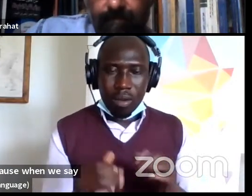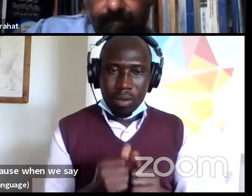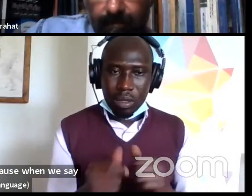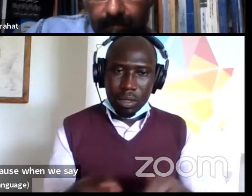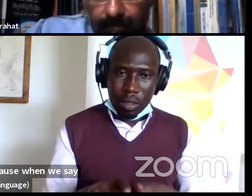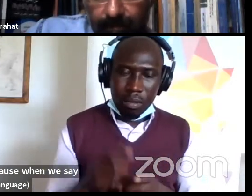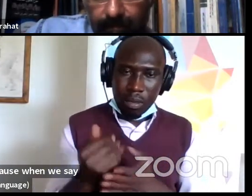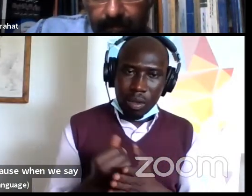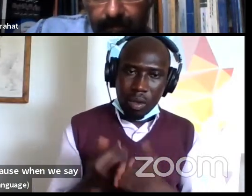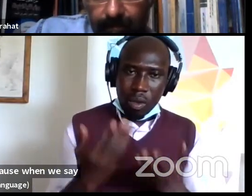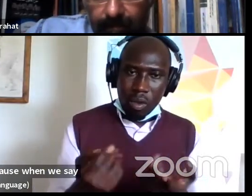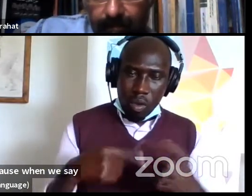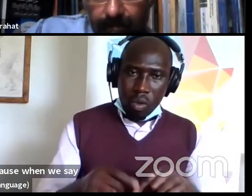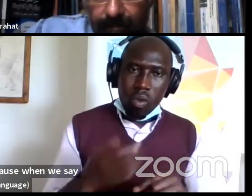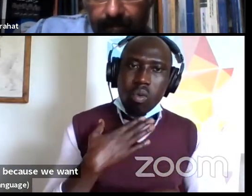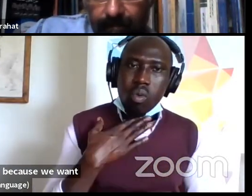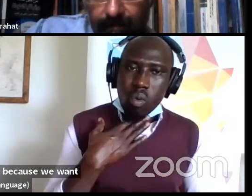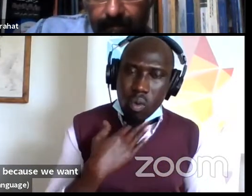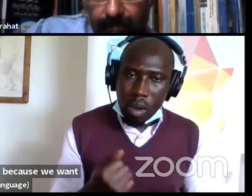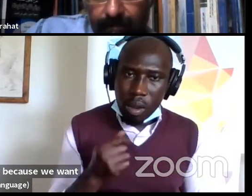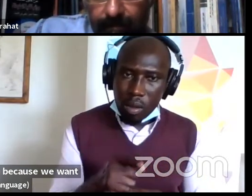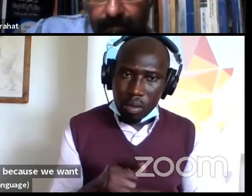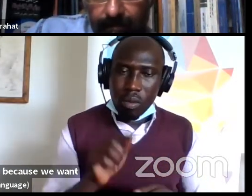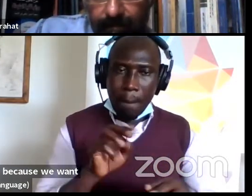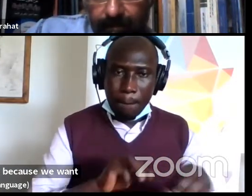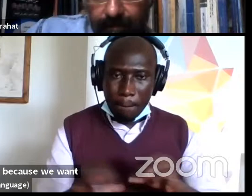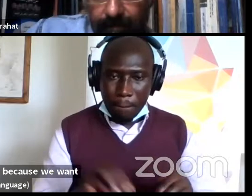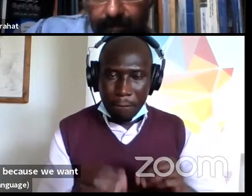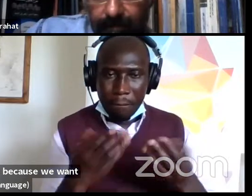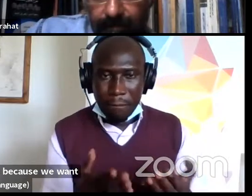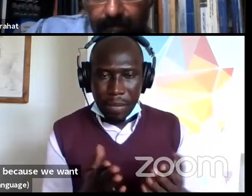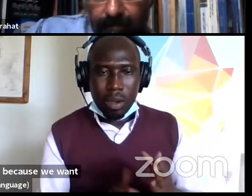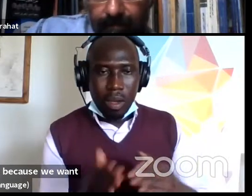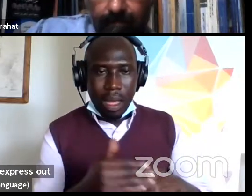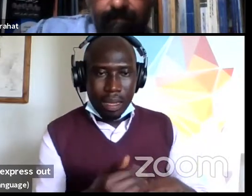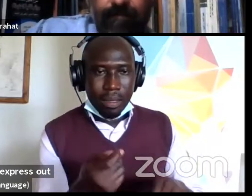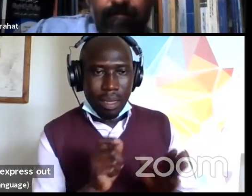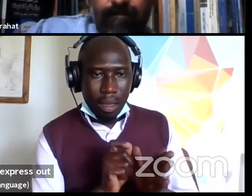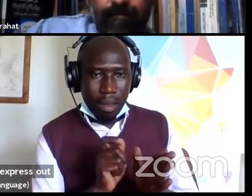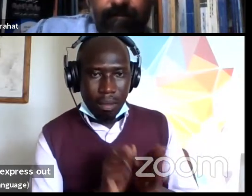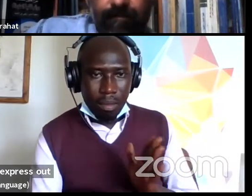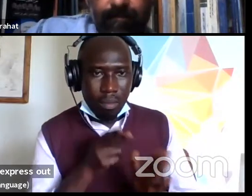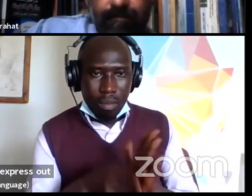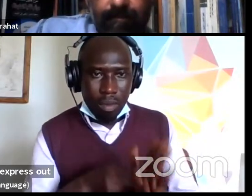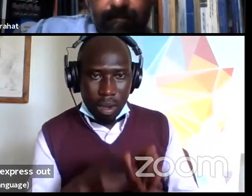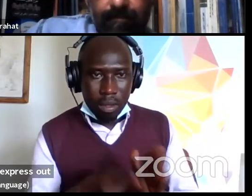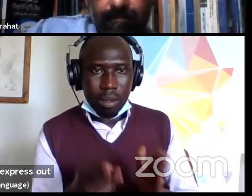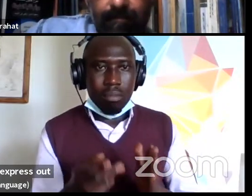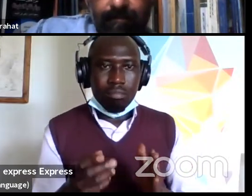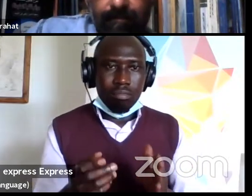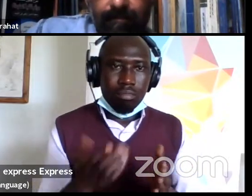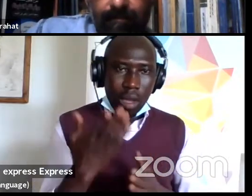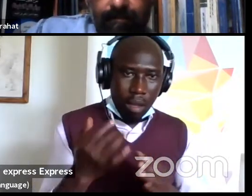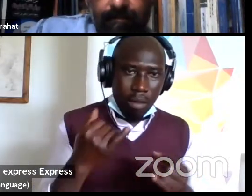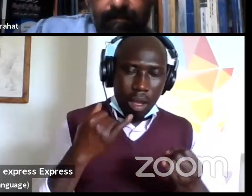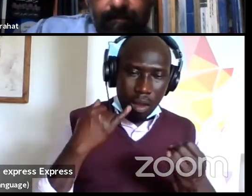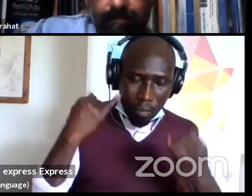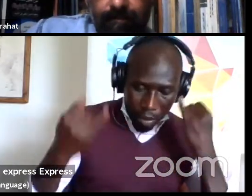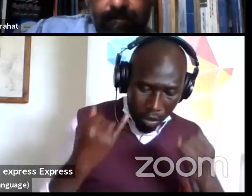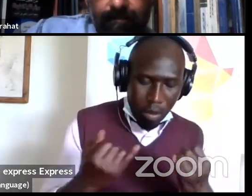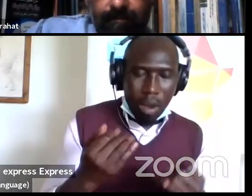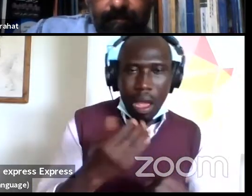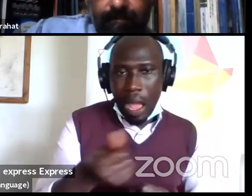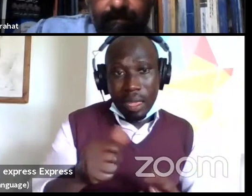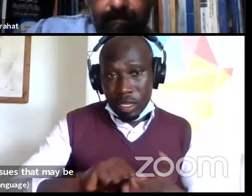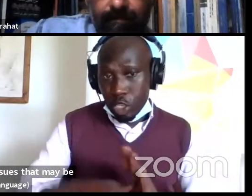because we want to be able to actually express our concerns and express our opinions when it comes to other issues